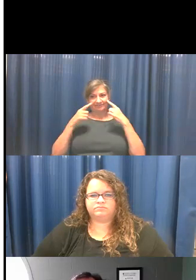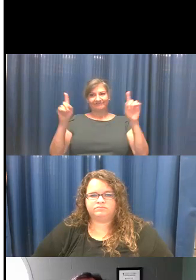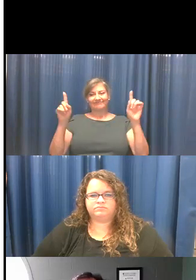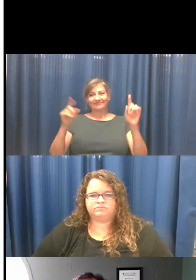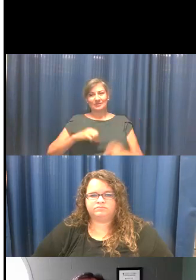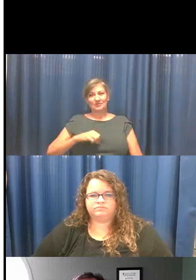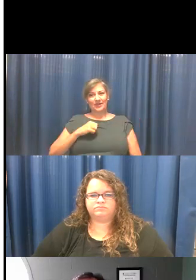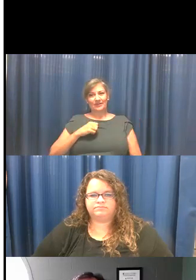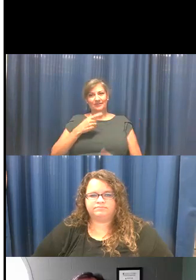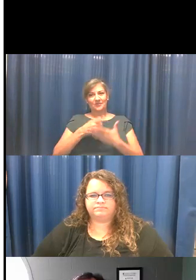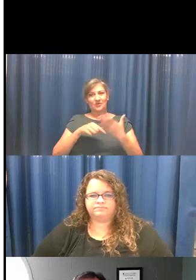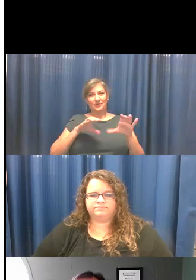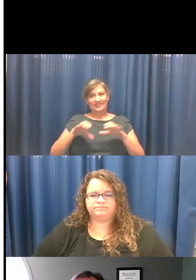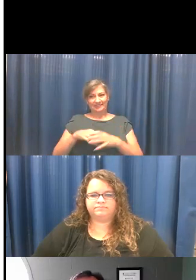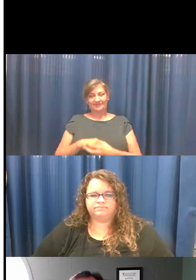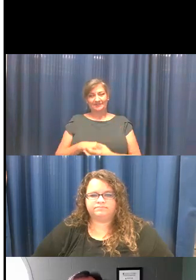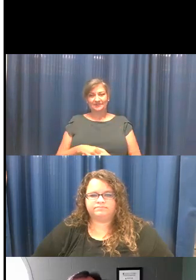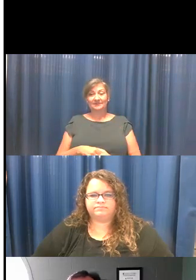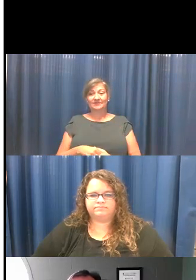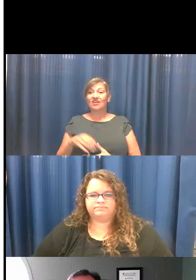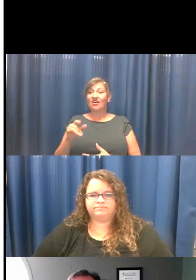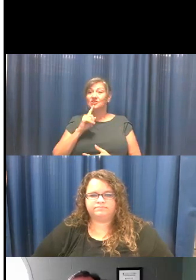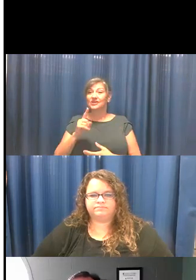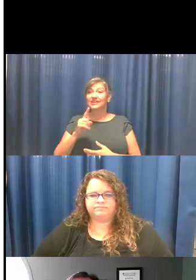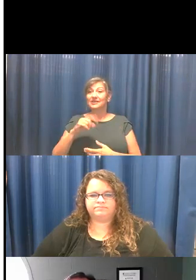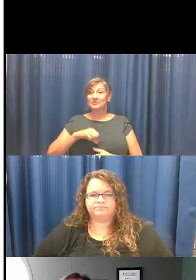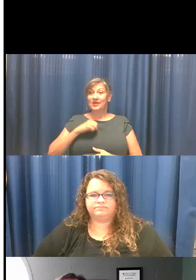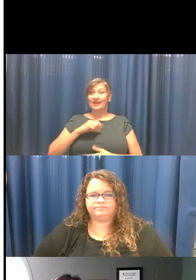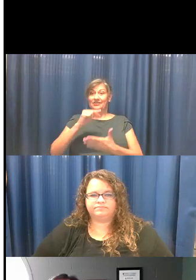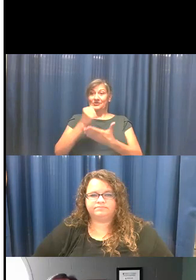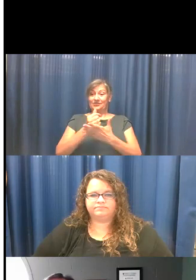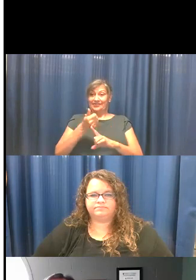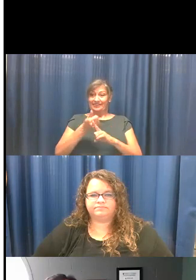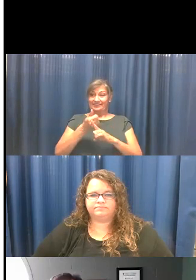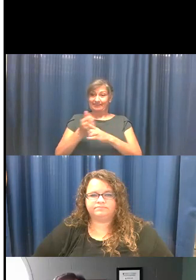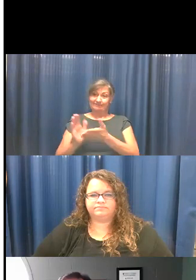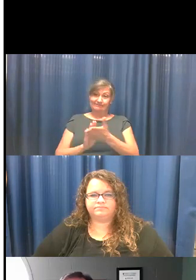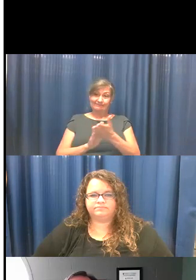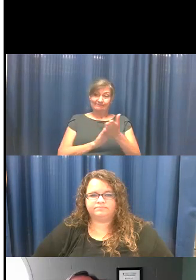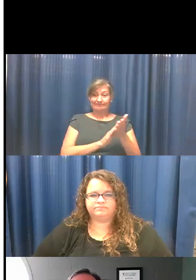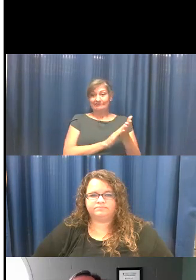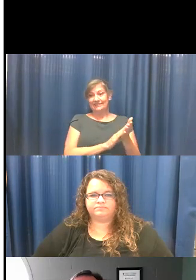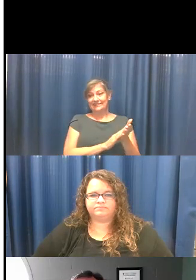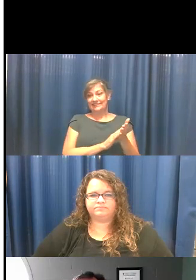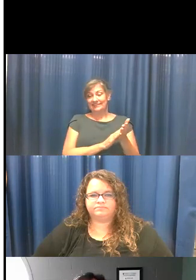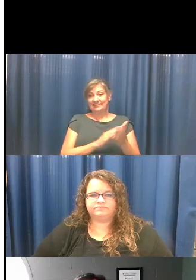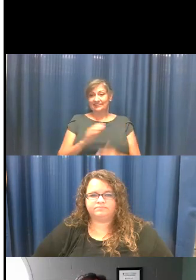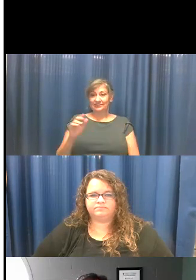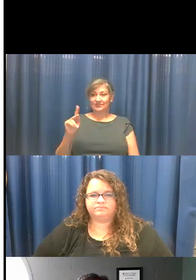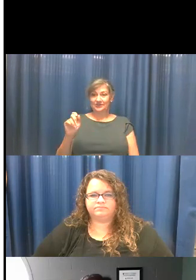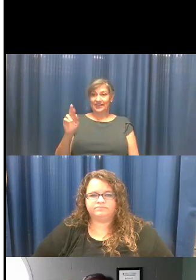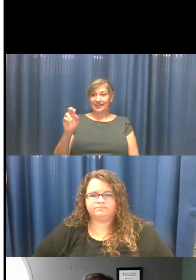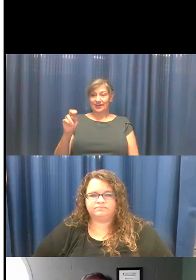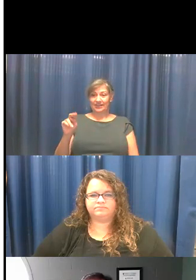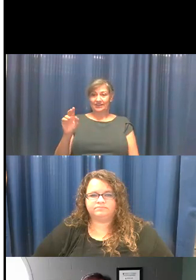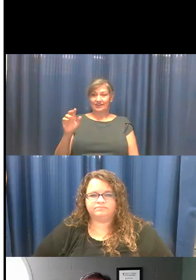we did there. Also really proud of the graduation, and kudos to Kerrigan Edelman for her good work on